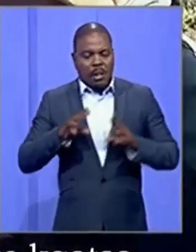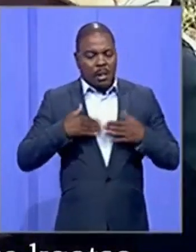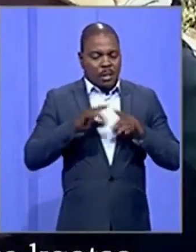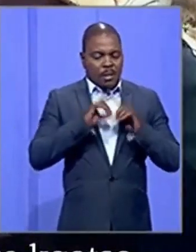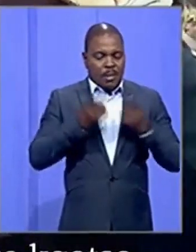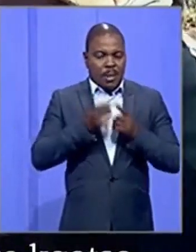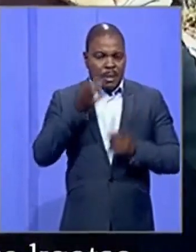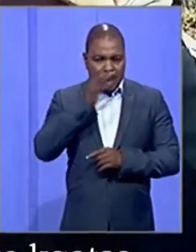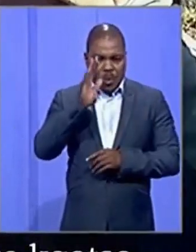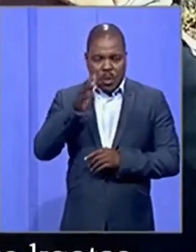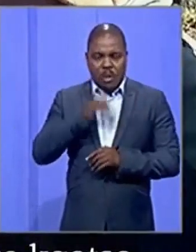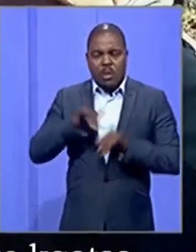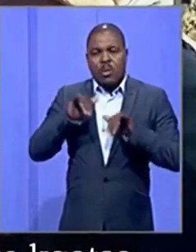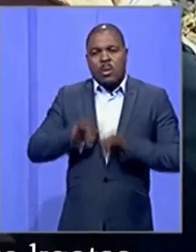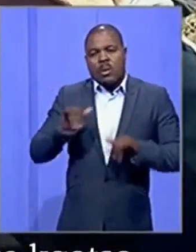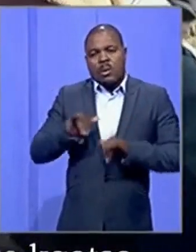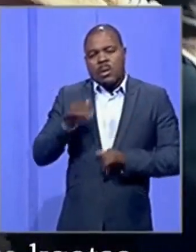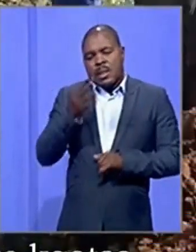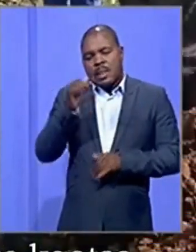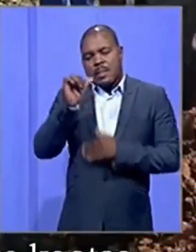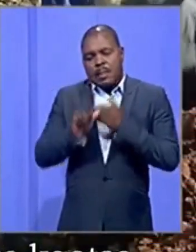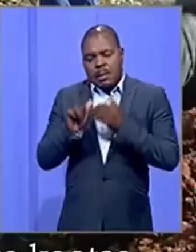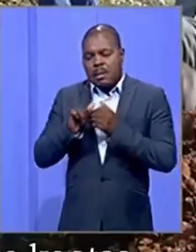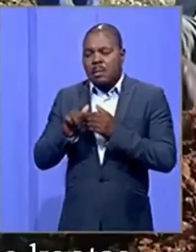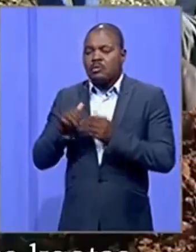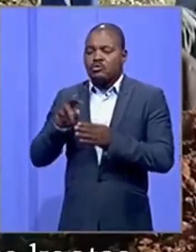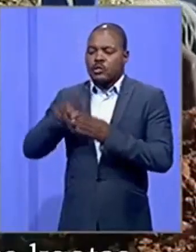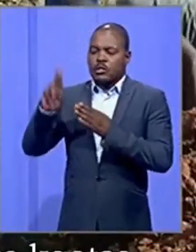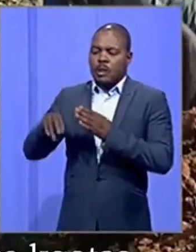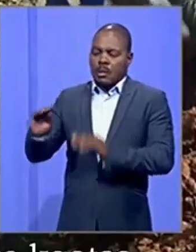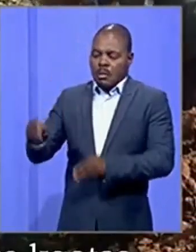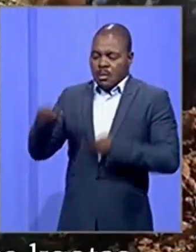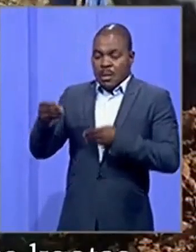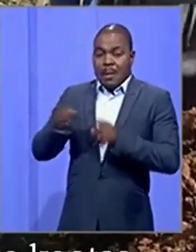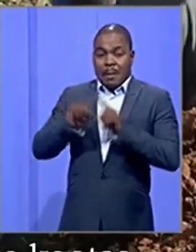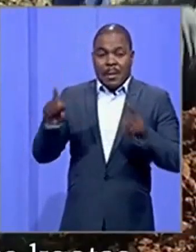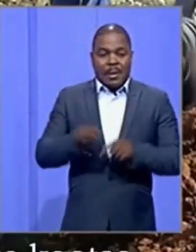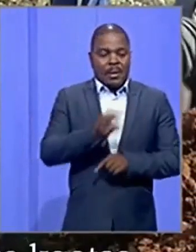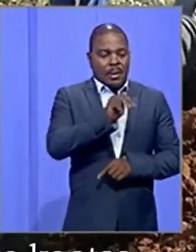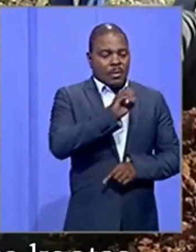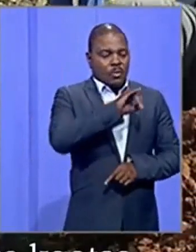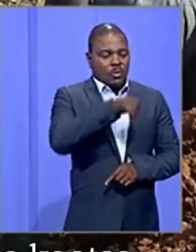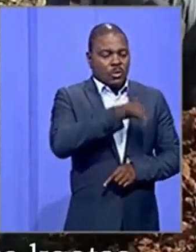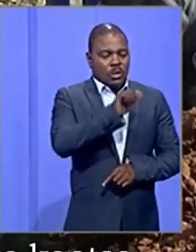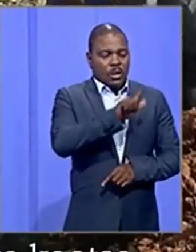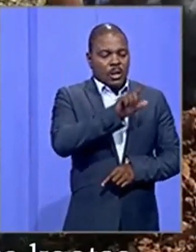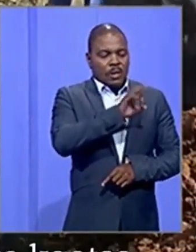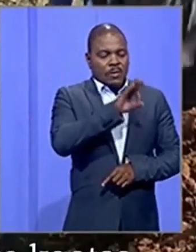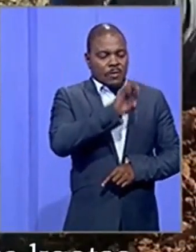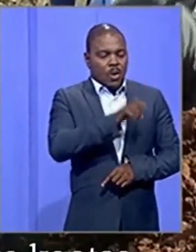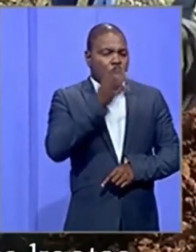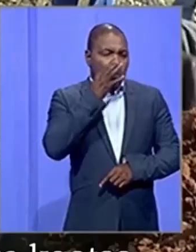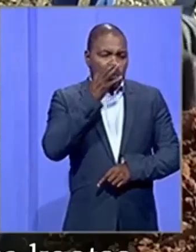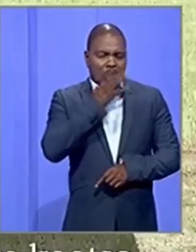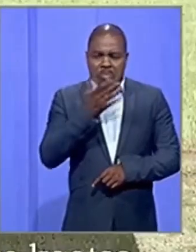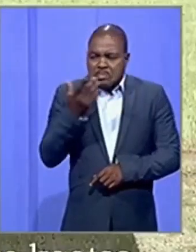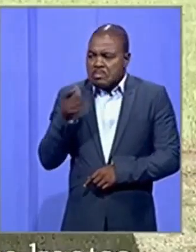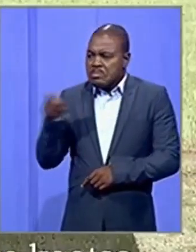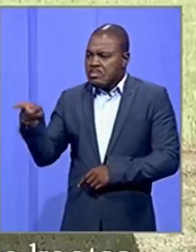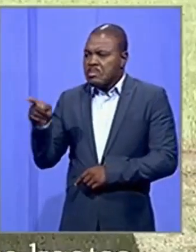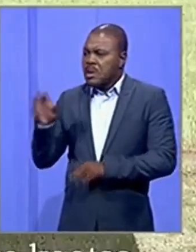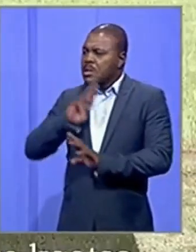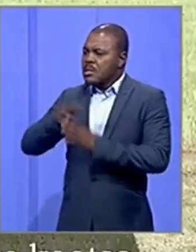ba tla bona dipholo mo sebakeng sa dikgwedi di le 3 fela mojalefa Makinye a re lelapa ga ise le amogele dipholo dipe tsa forensiki. Mme